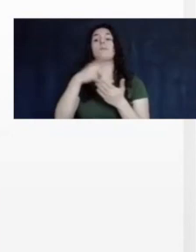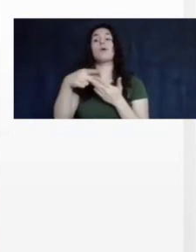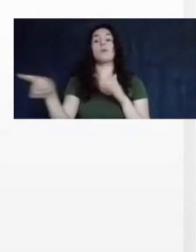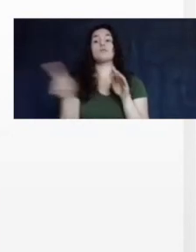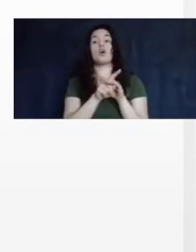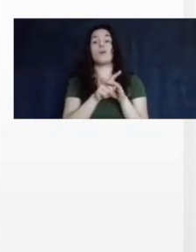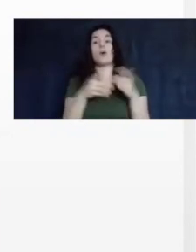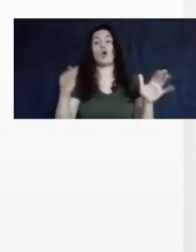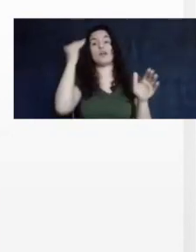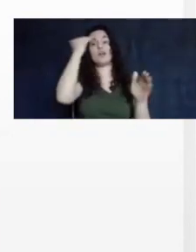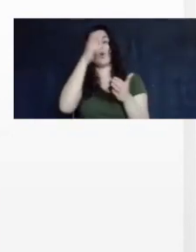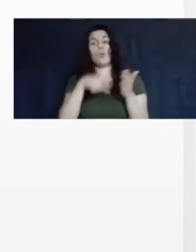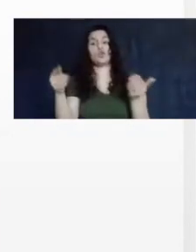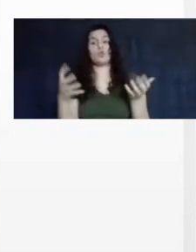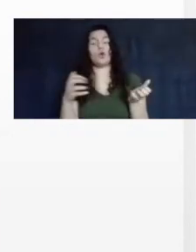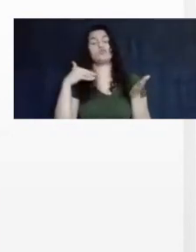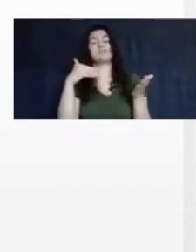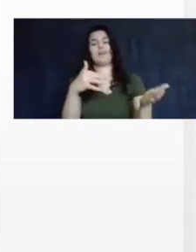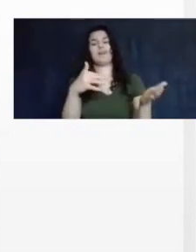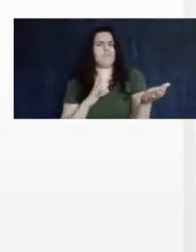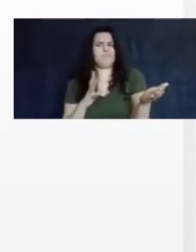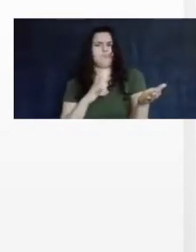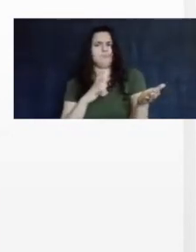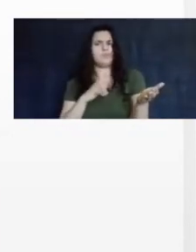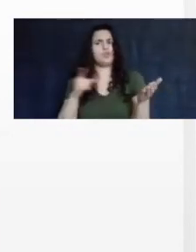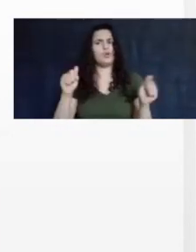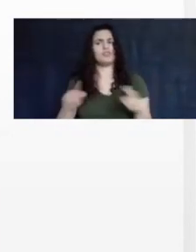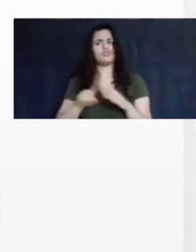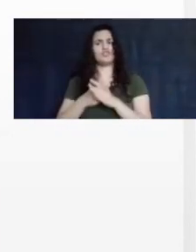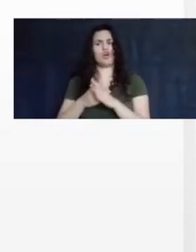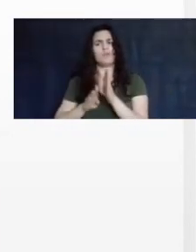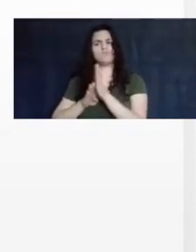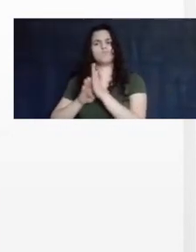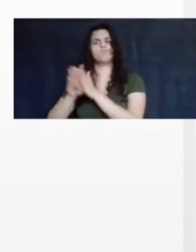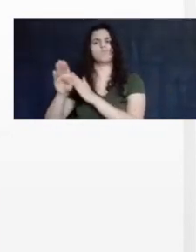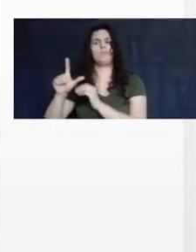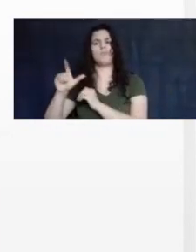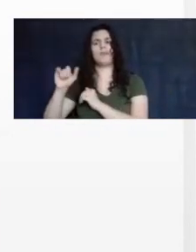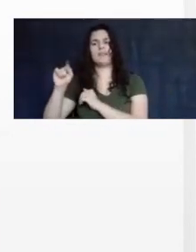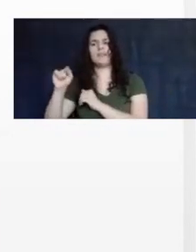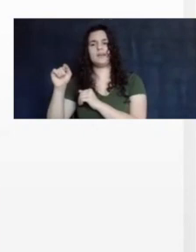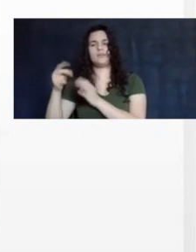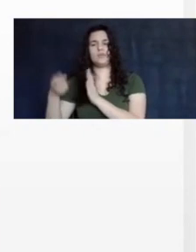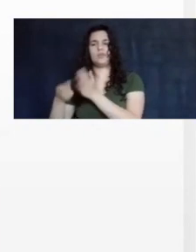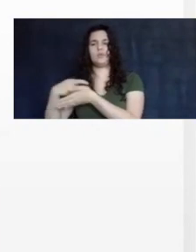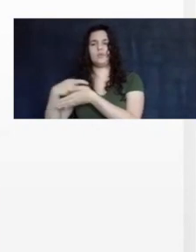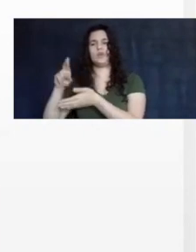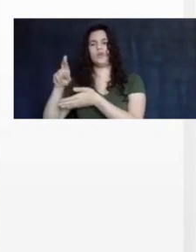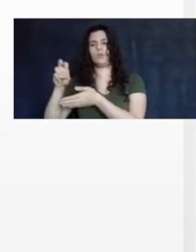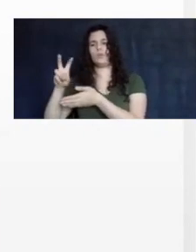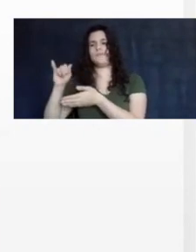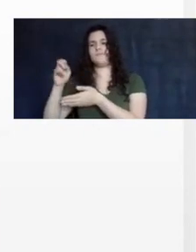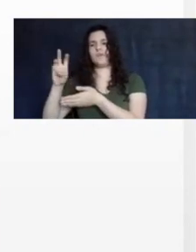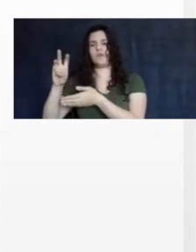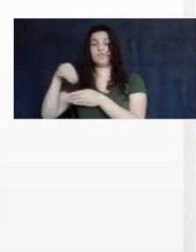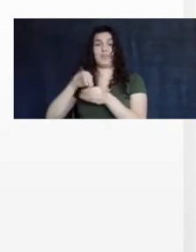want to study, so you can start building your lit review. So in all these courses, these 48 hours, oftentimes there's going to